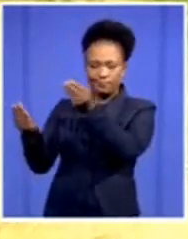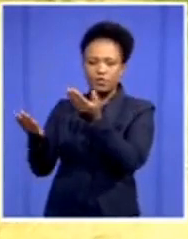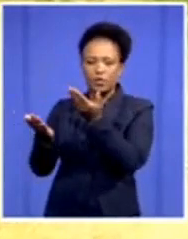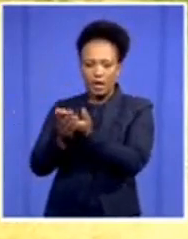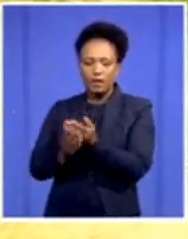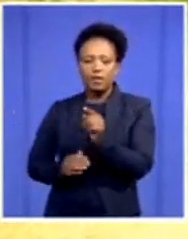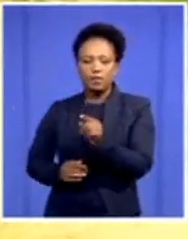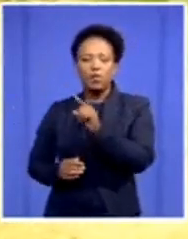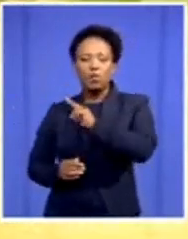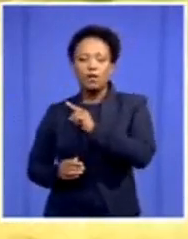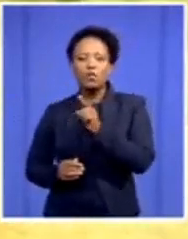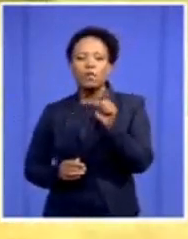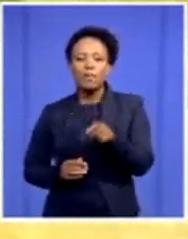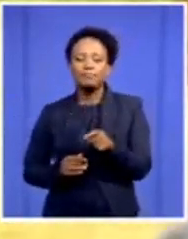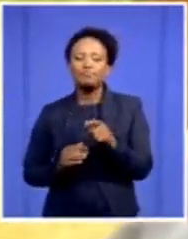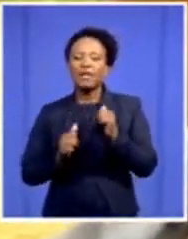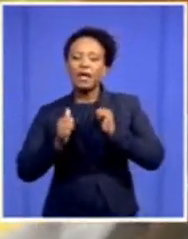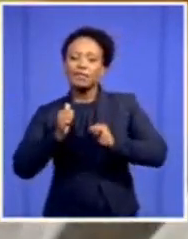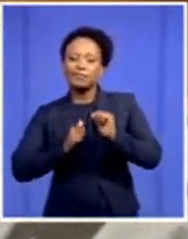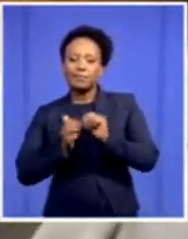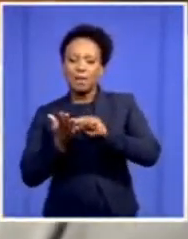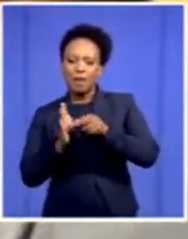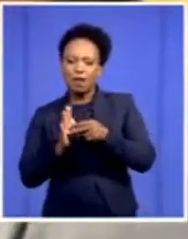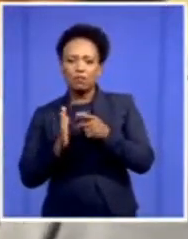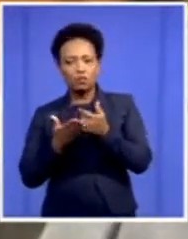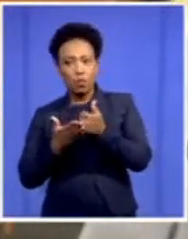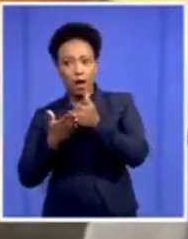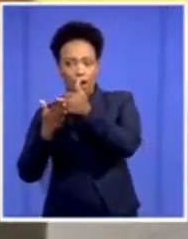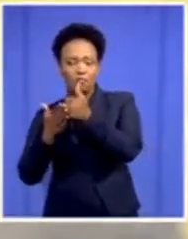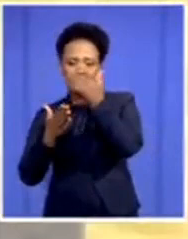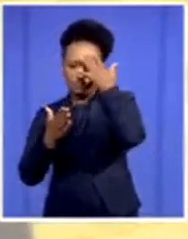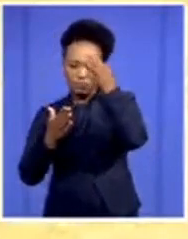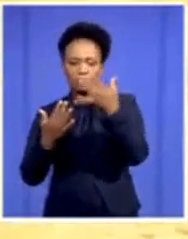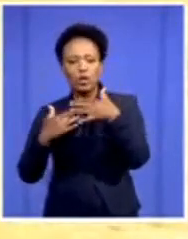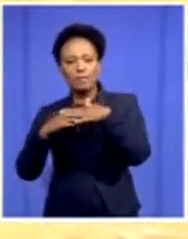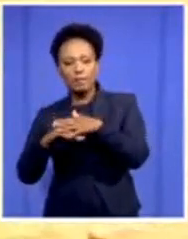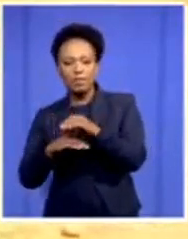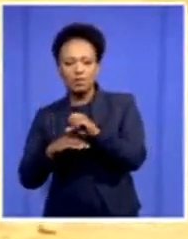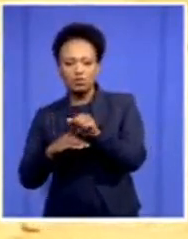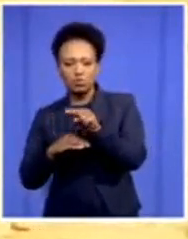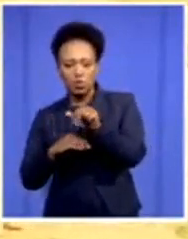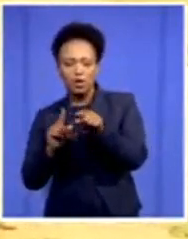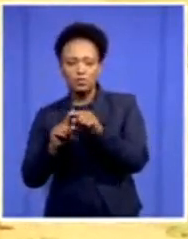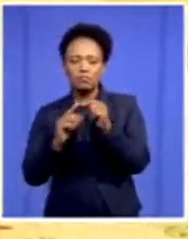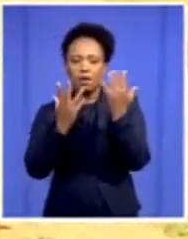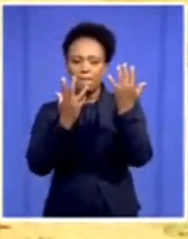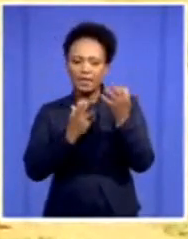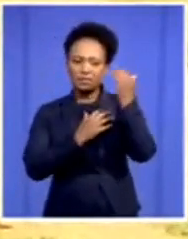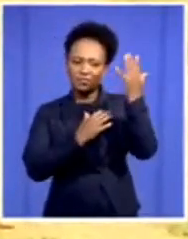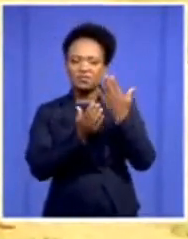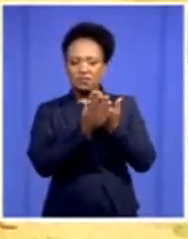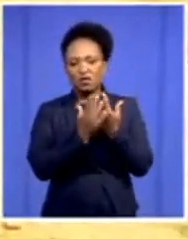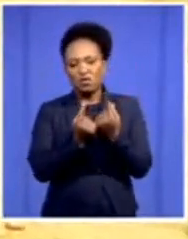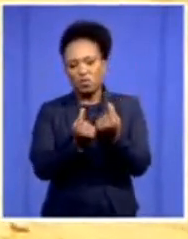action plan to be able to help government implement the SONA in the budget speech. Thank you so much, Mr. Jeleni. That is the president of the Limpopo